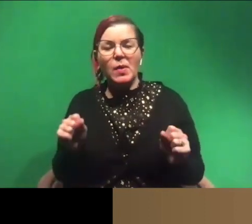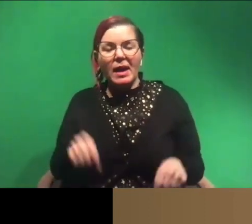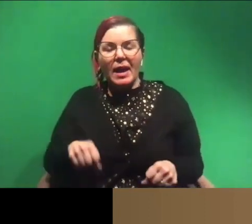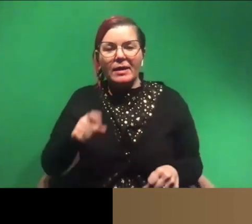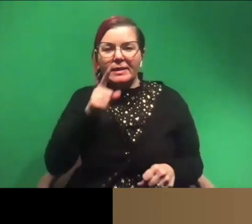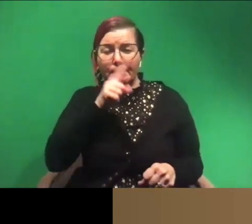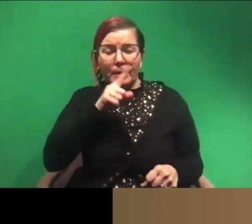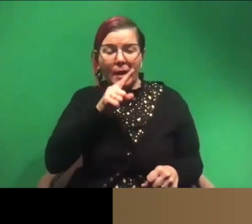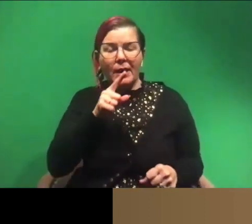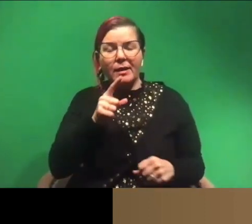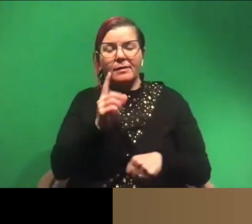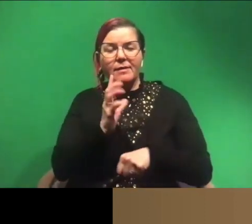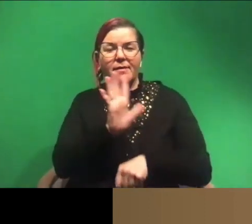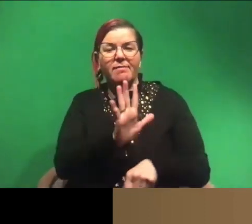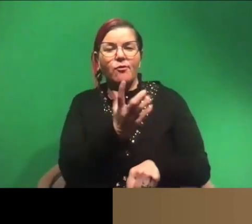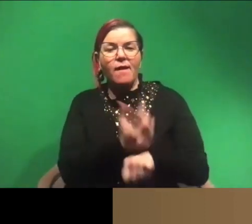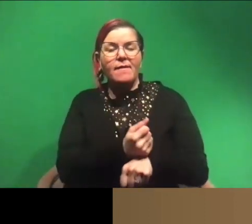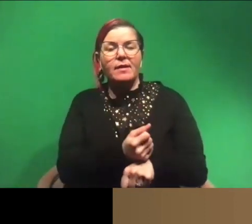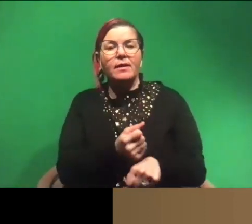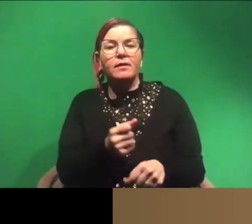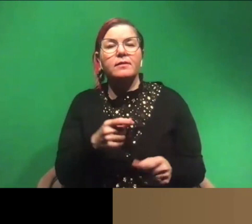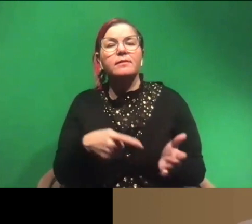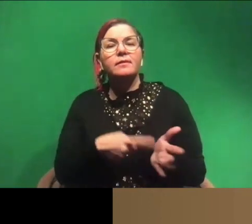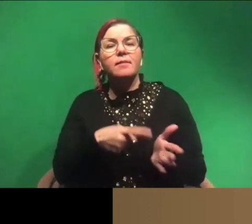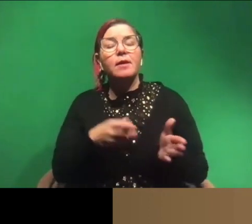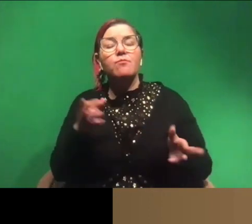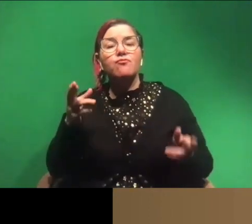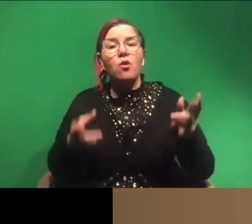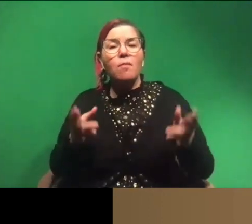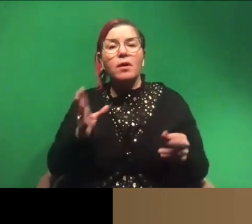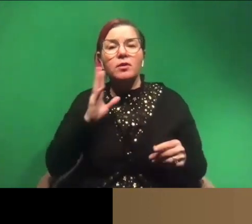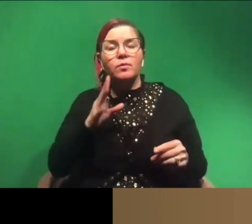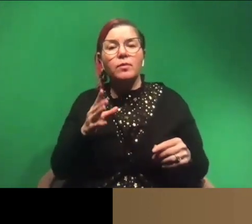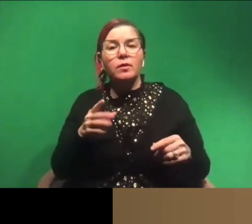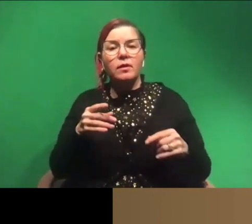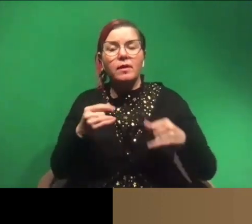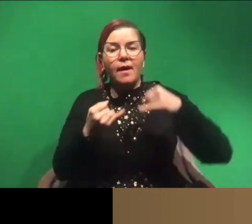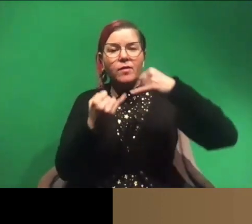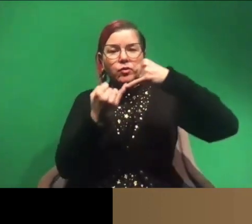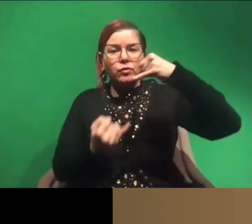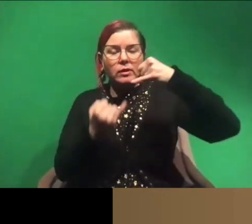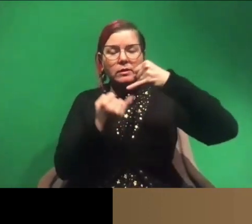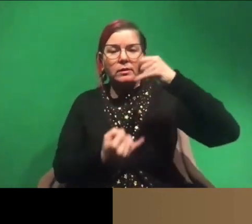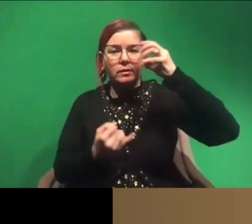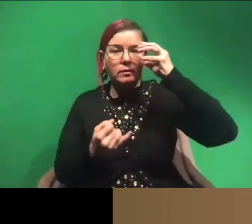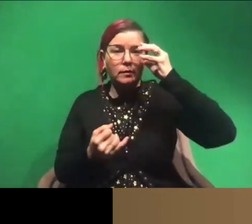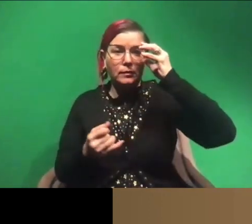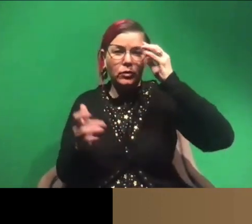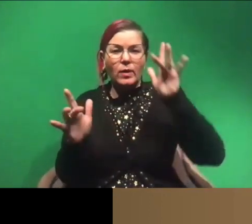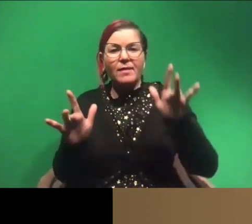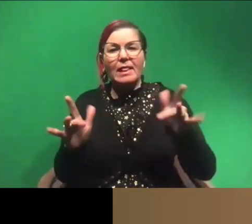So you can simulate gravity that way, and sometimes in robotics we'll hang strings down to lighten the